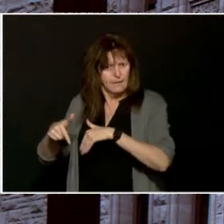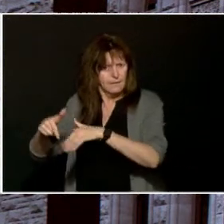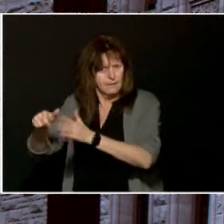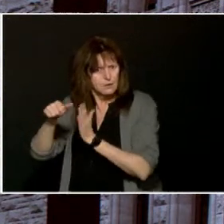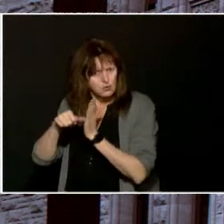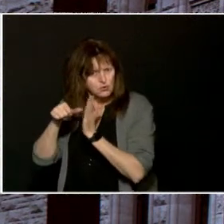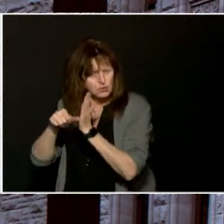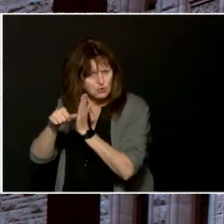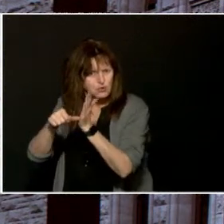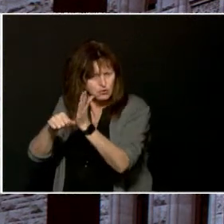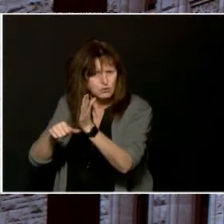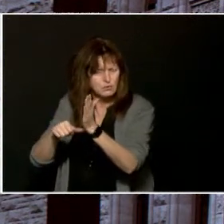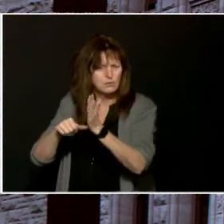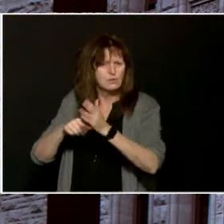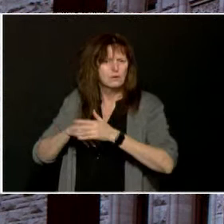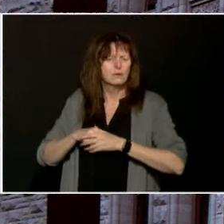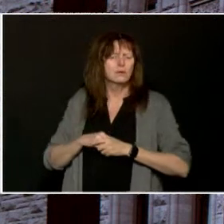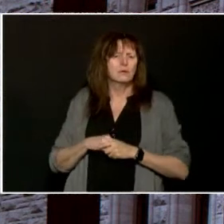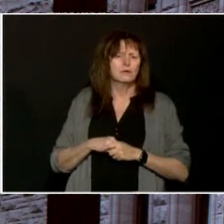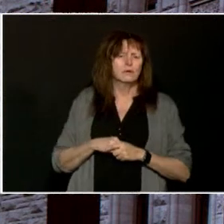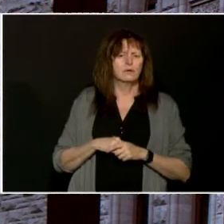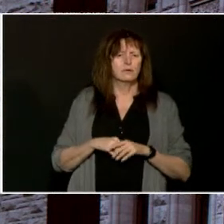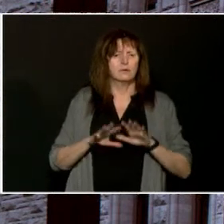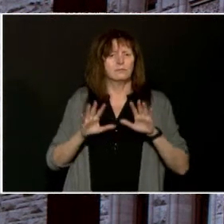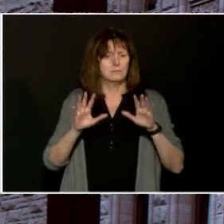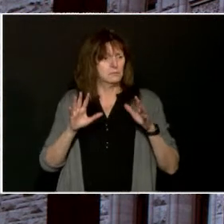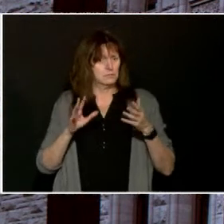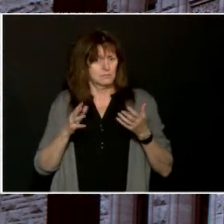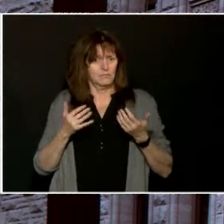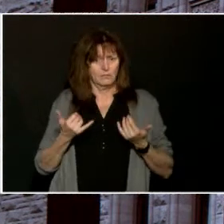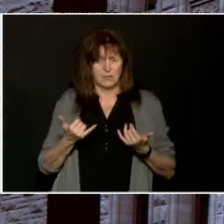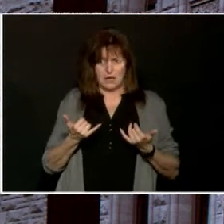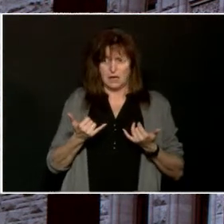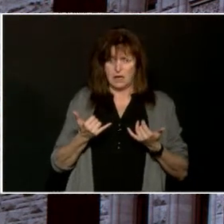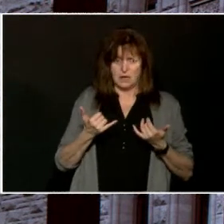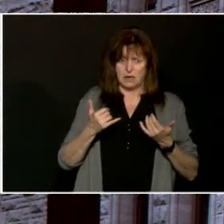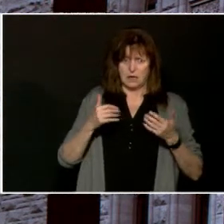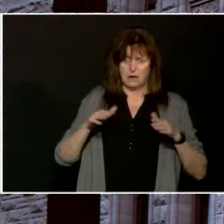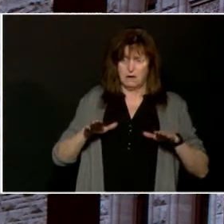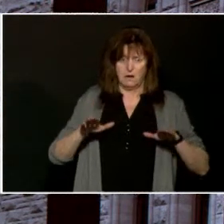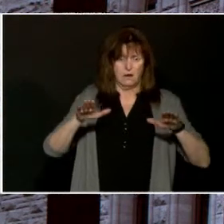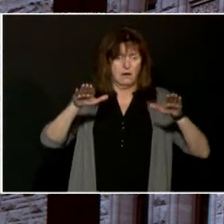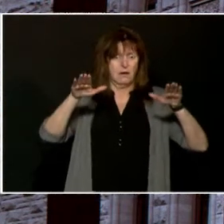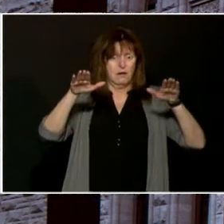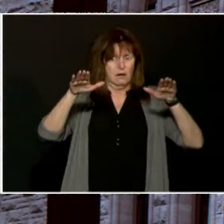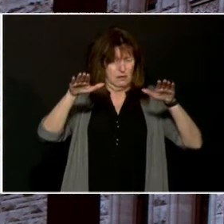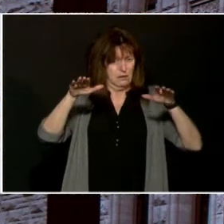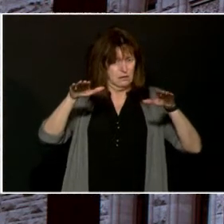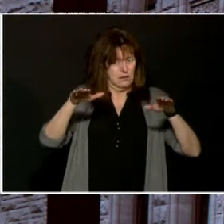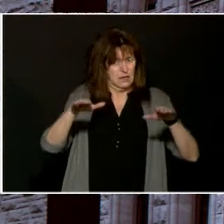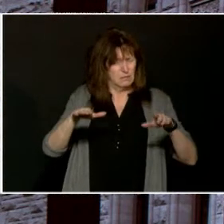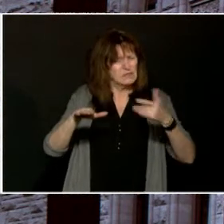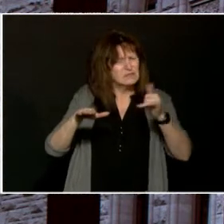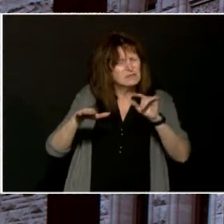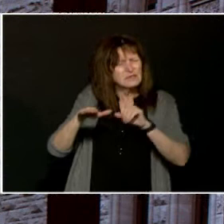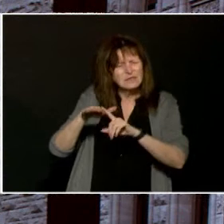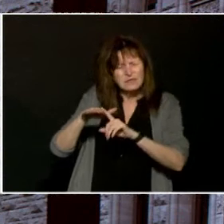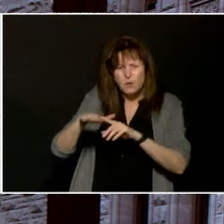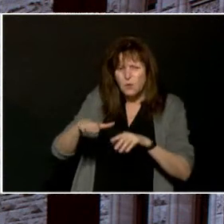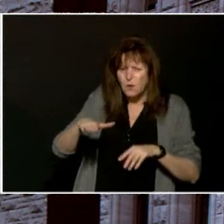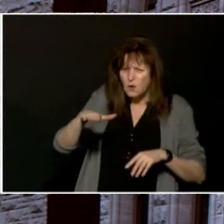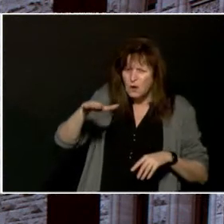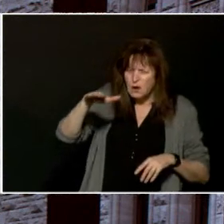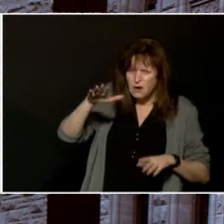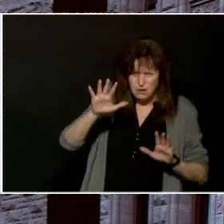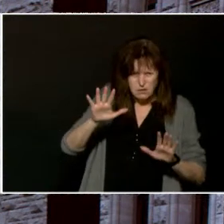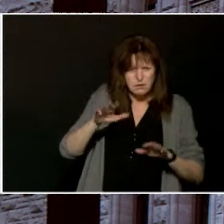The trends remain encouraging, but these numbers are still high. In terms of testing, we did a total of